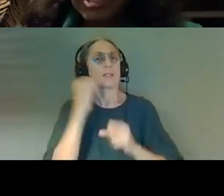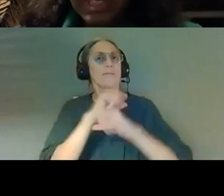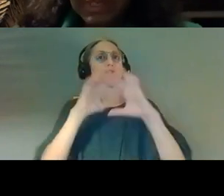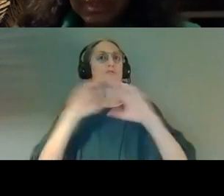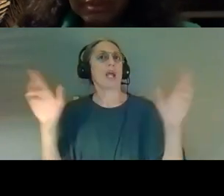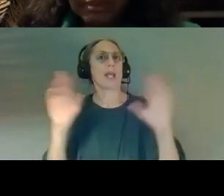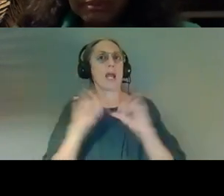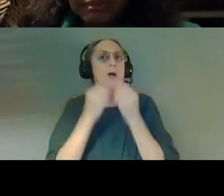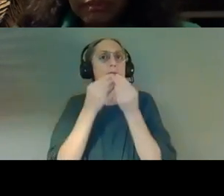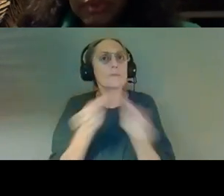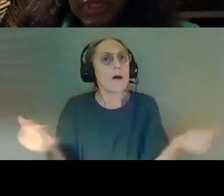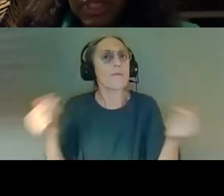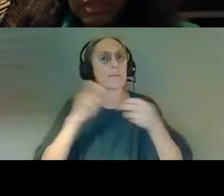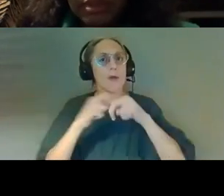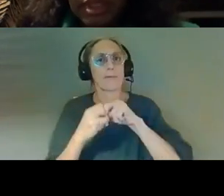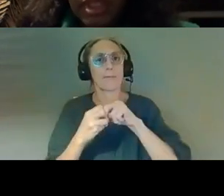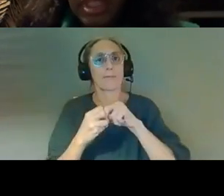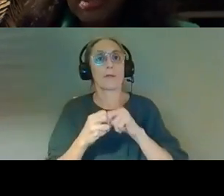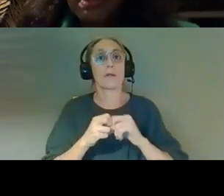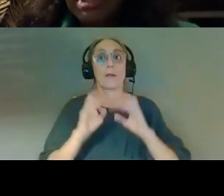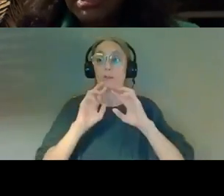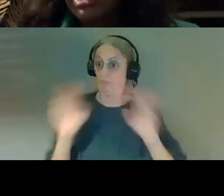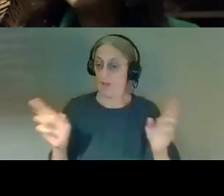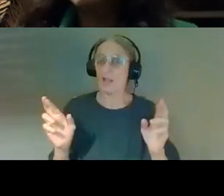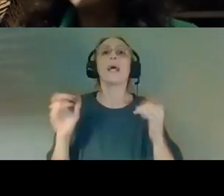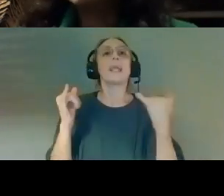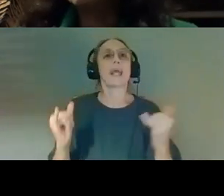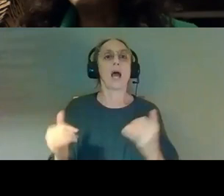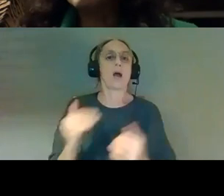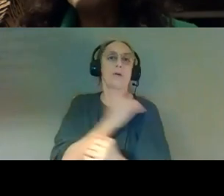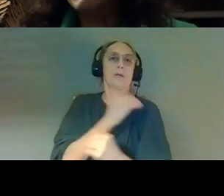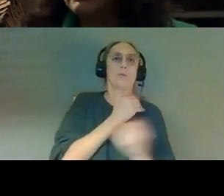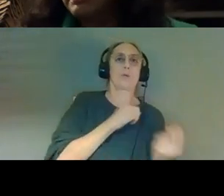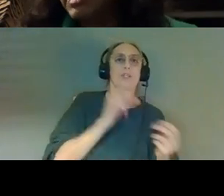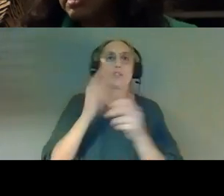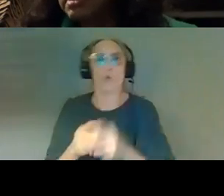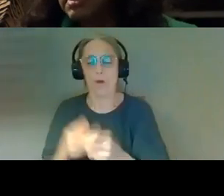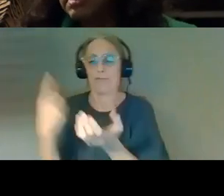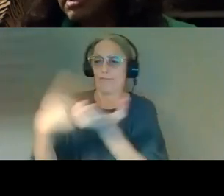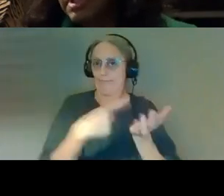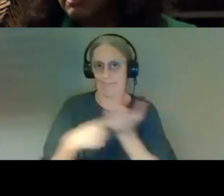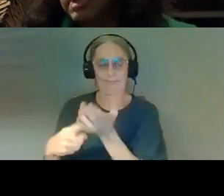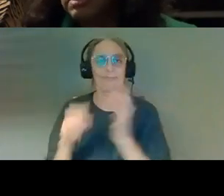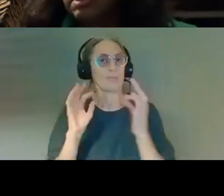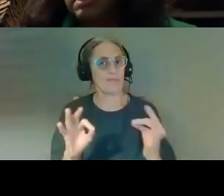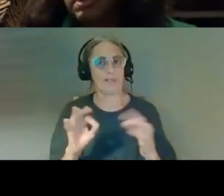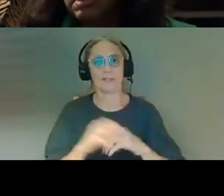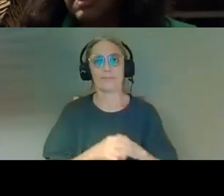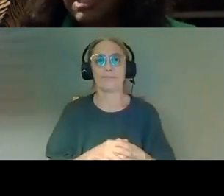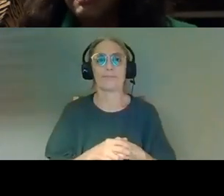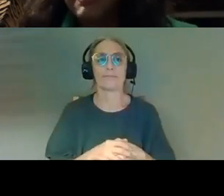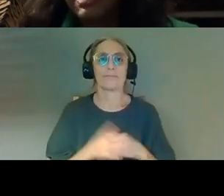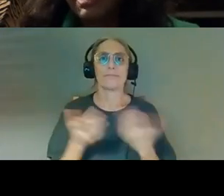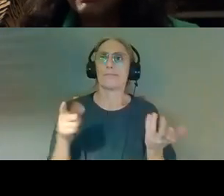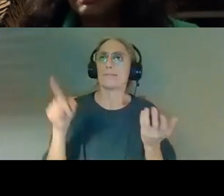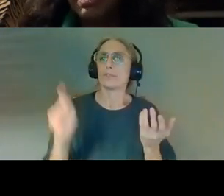bring us in, okay? And so you sit down and let us know what's going on, what you're doing. You're doing